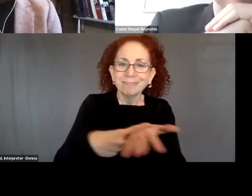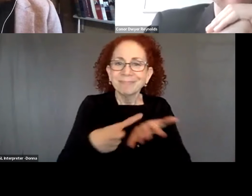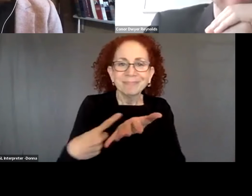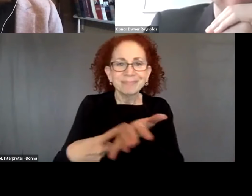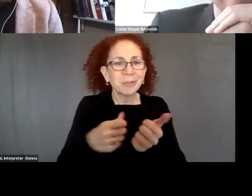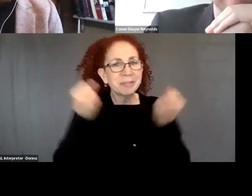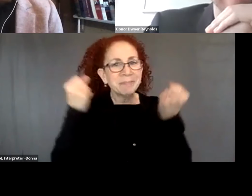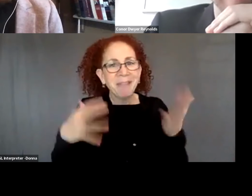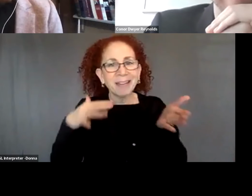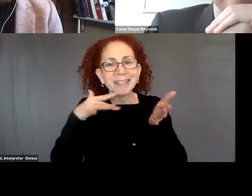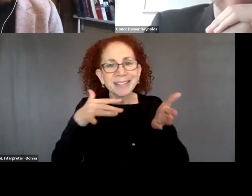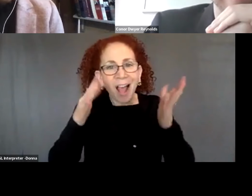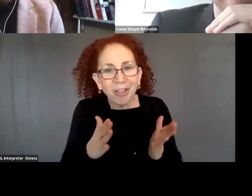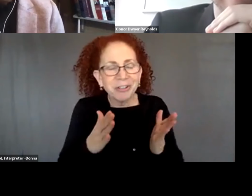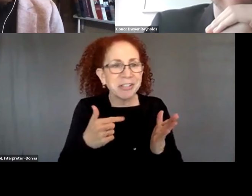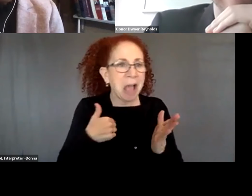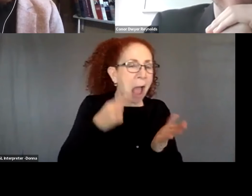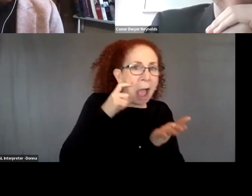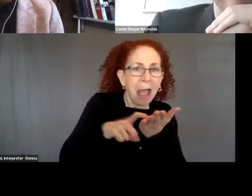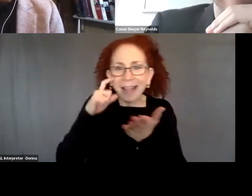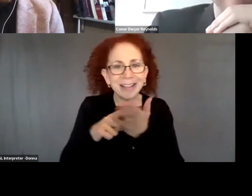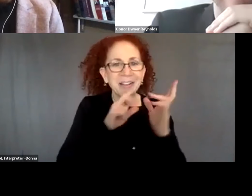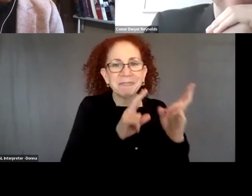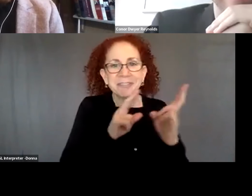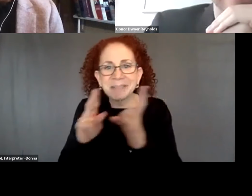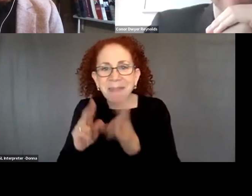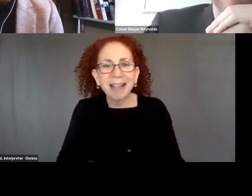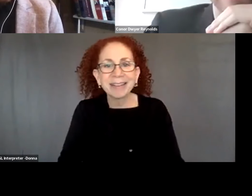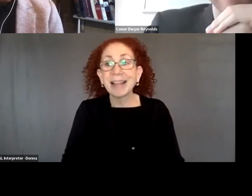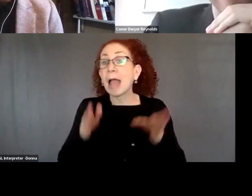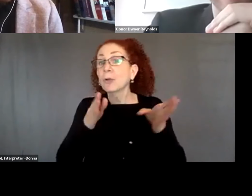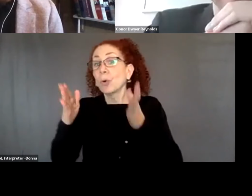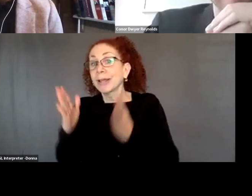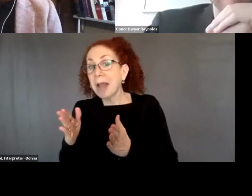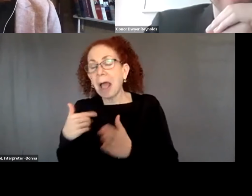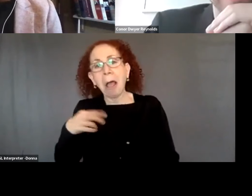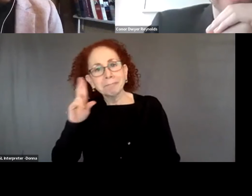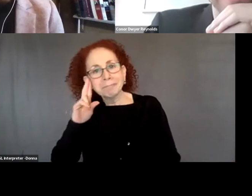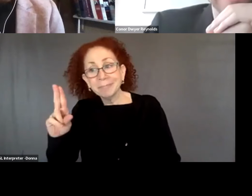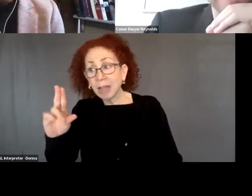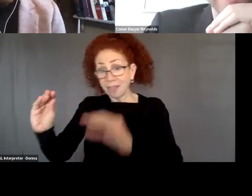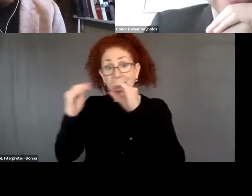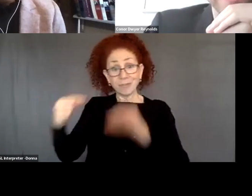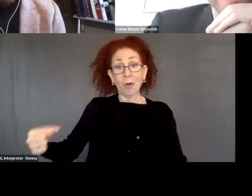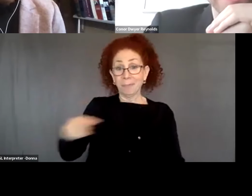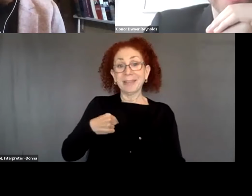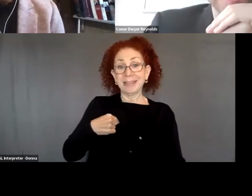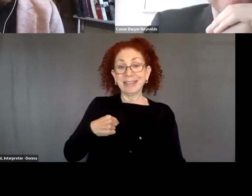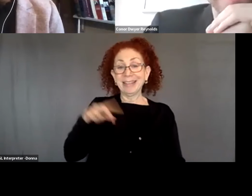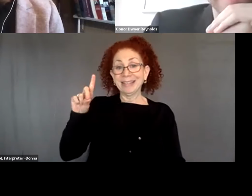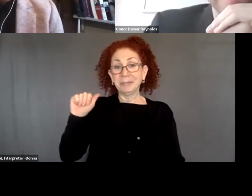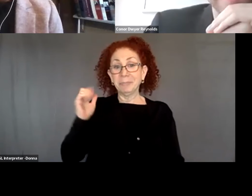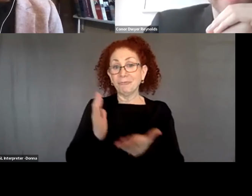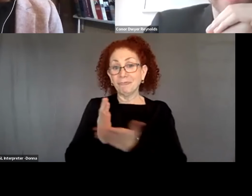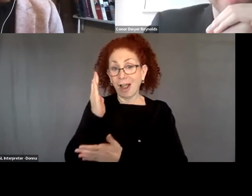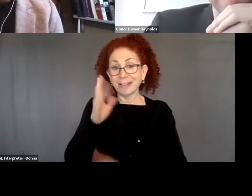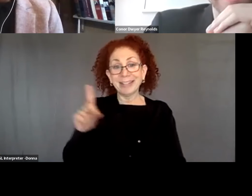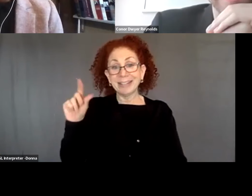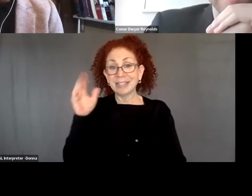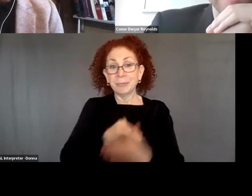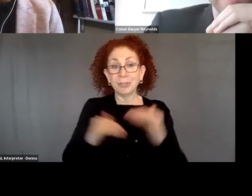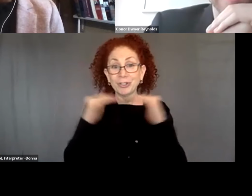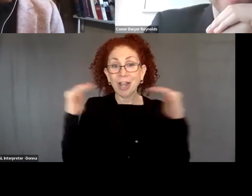many scholars that I respect and organizers who I admire, who have taught me disability rights and disability